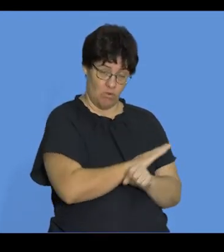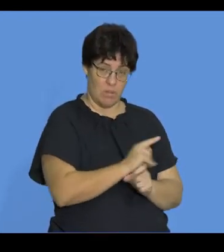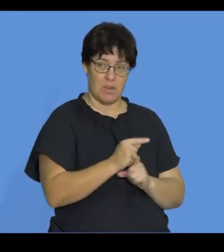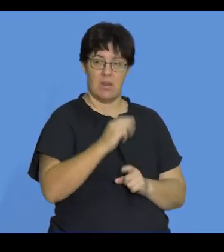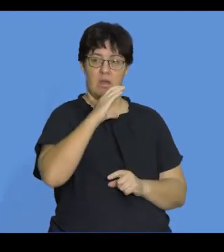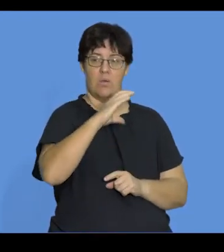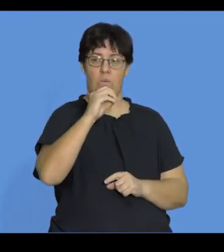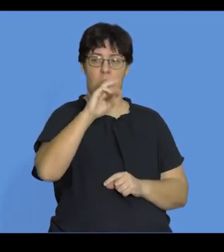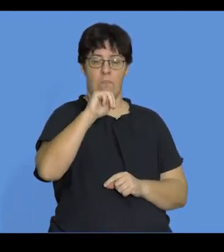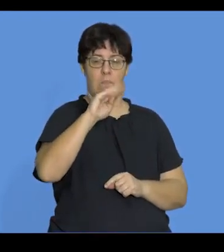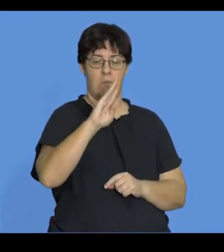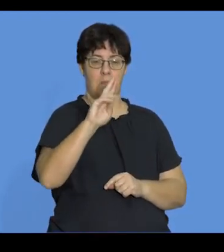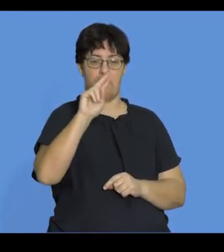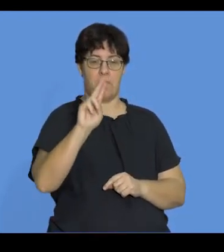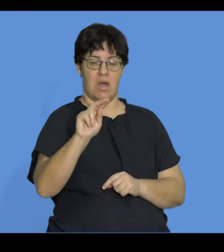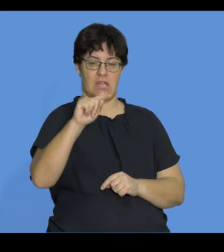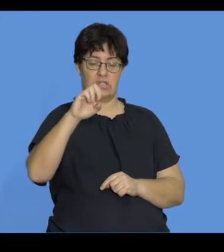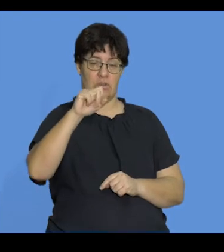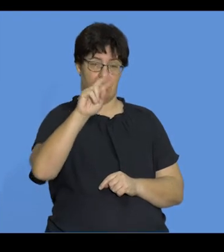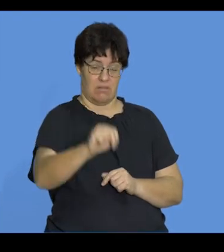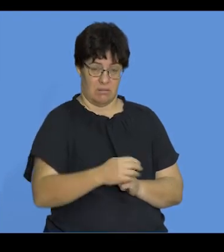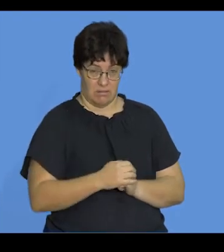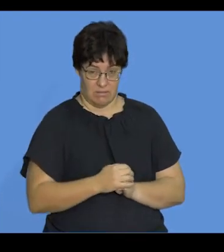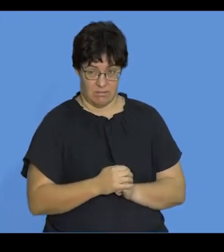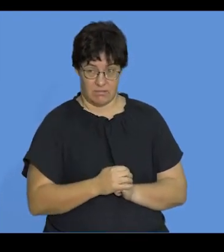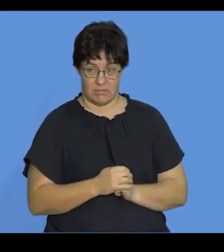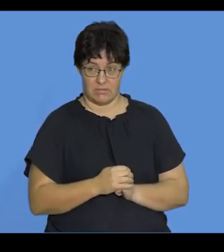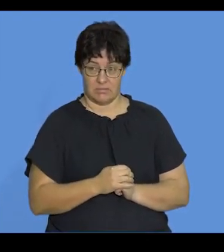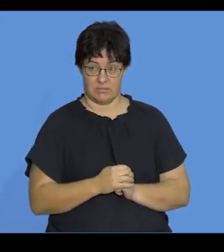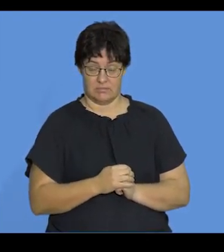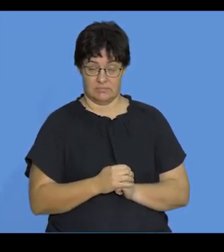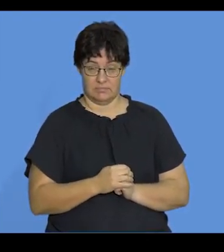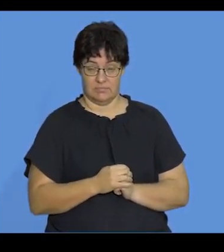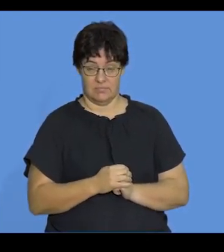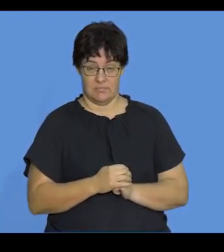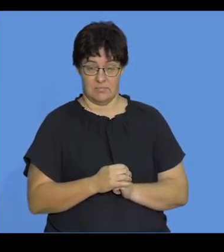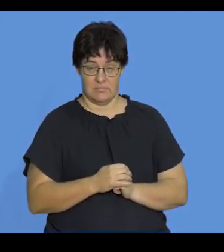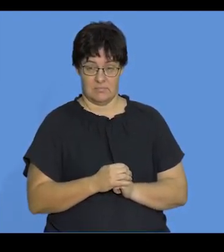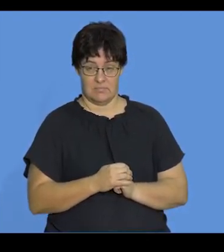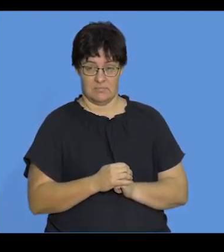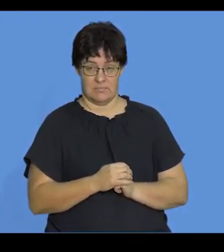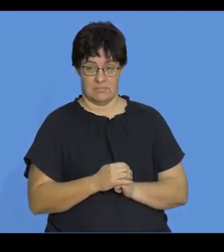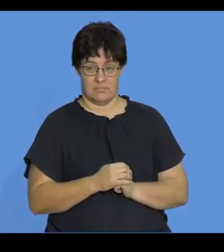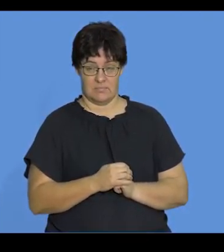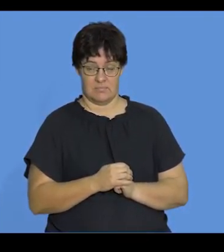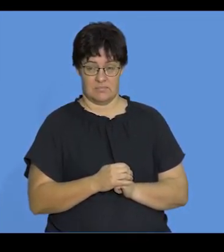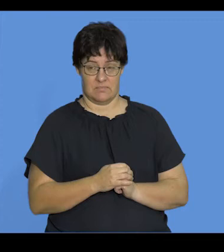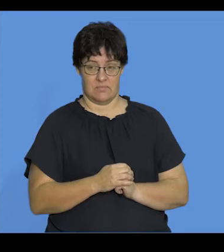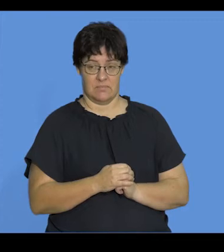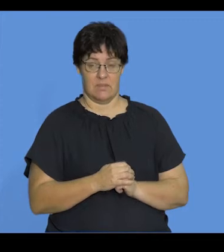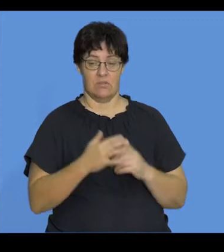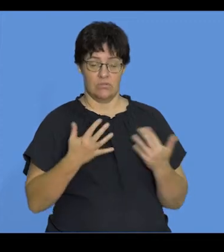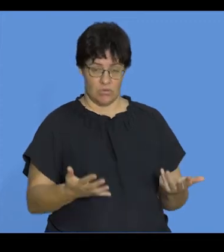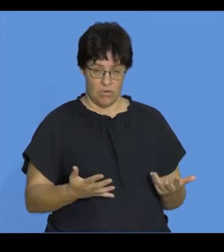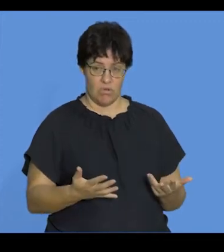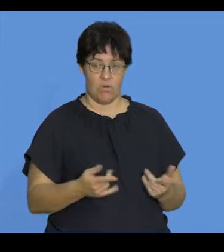combustion, right? So the term that refers to the burning of fuels in excess oxygen is called combustion.